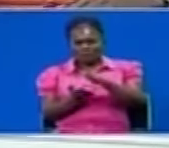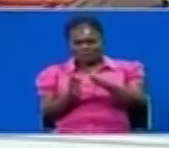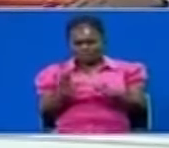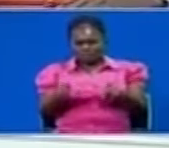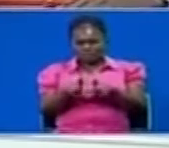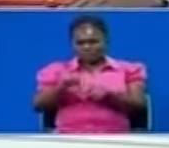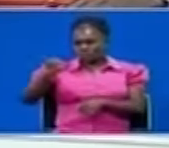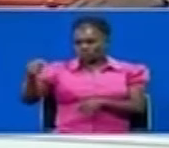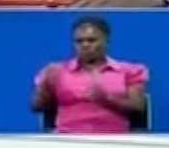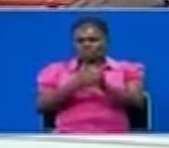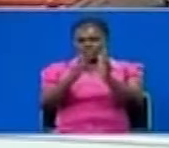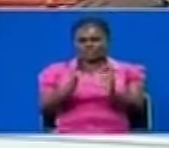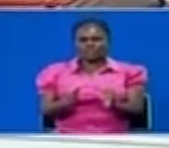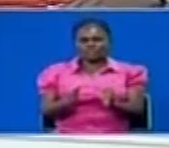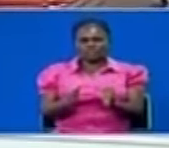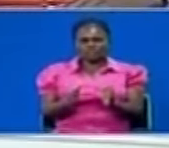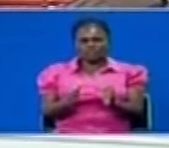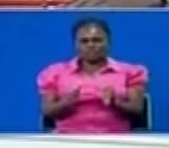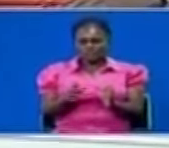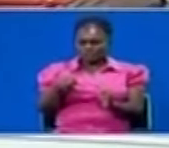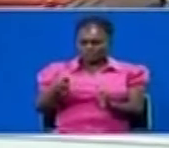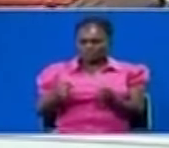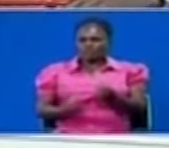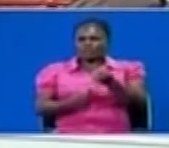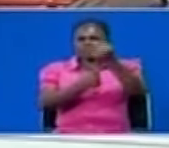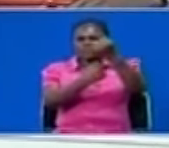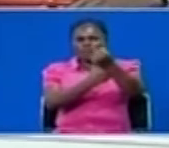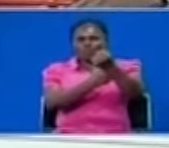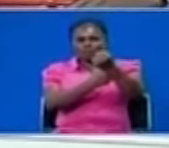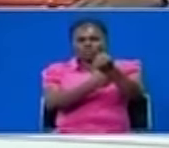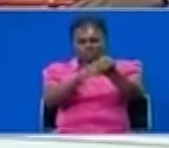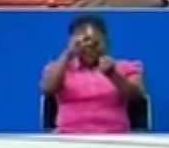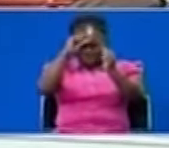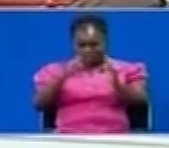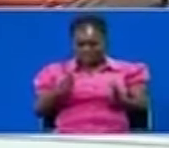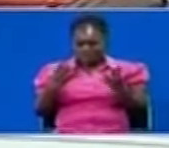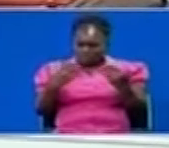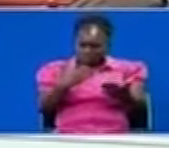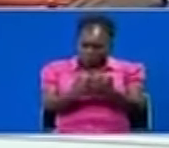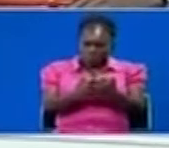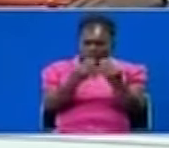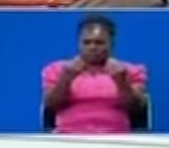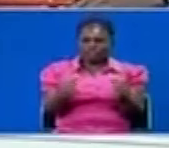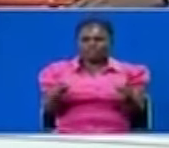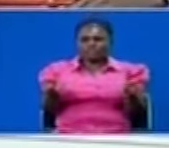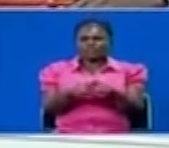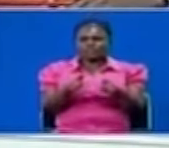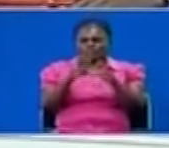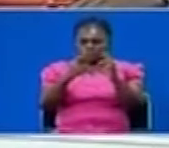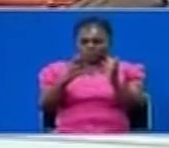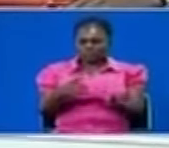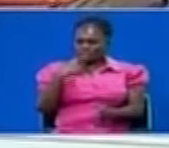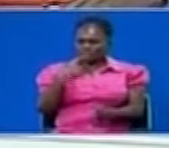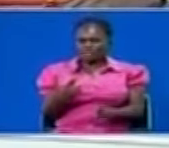other Jubilee leaders promised Mvurya that they will stand by him until the matter is resolved. But as Francis Mtalaki reports